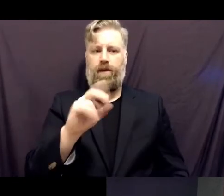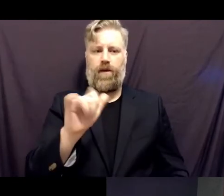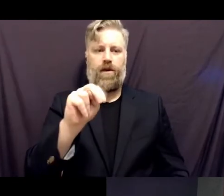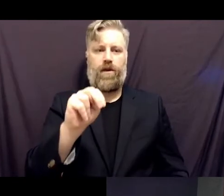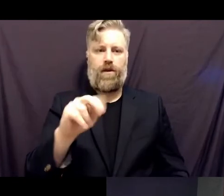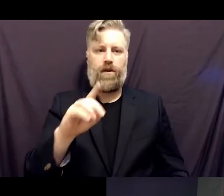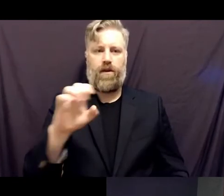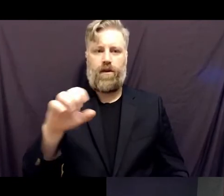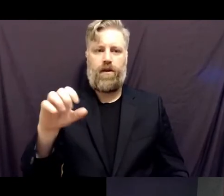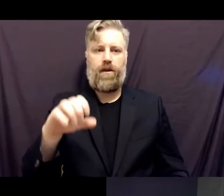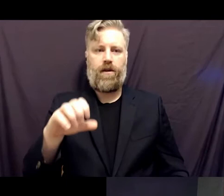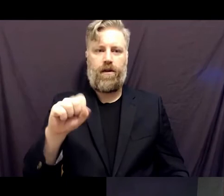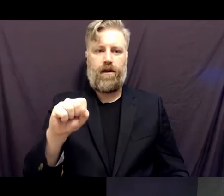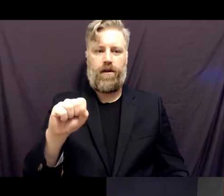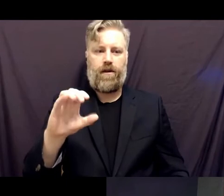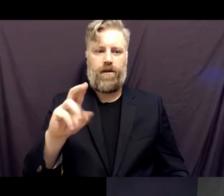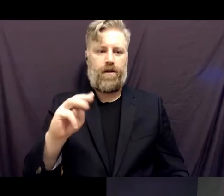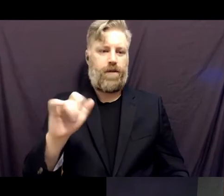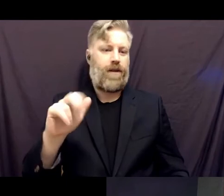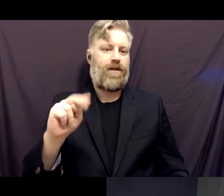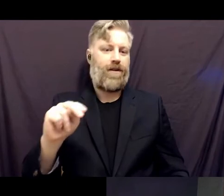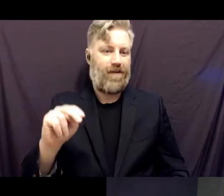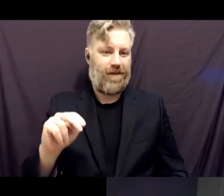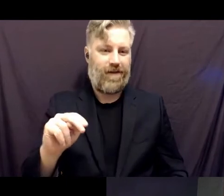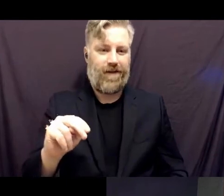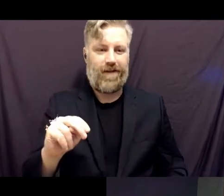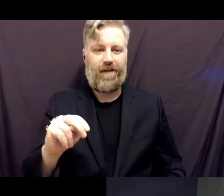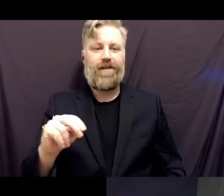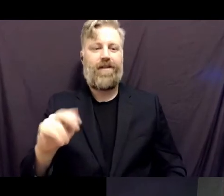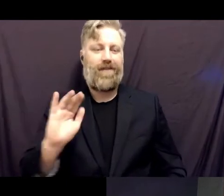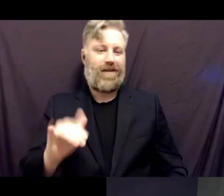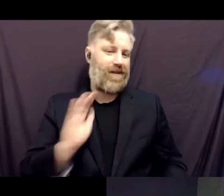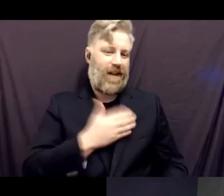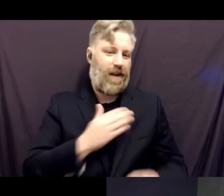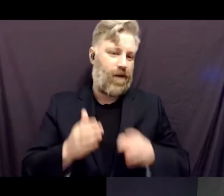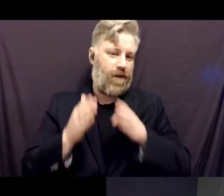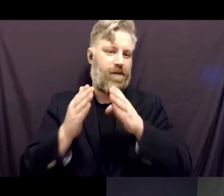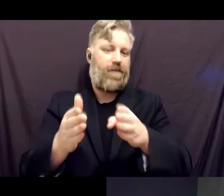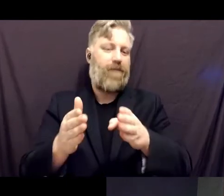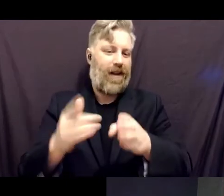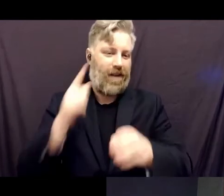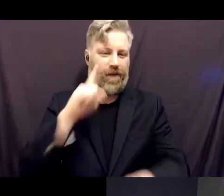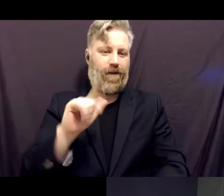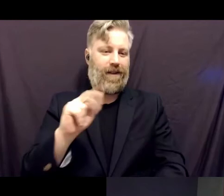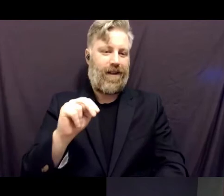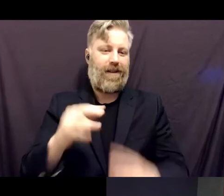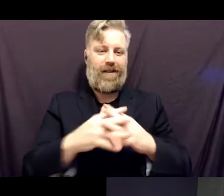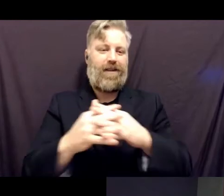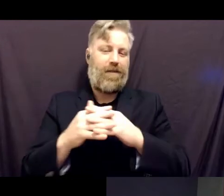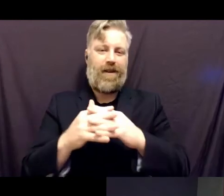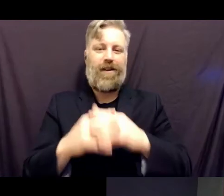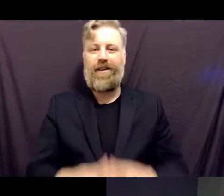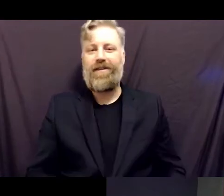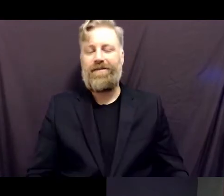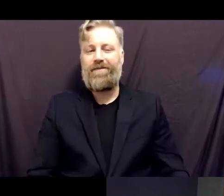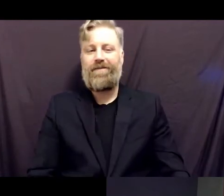Fundación Descúbreme in Chile to take our path to Latin America. In doing